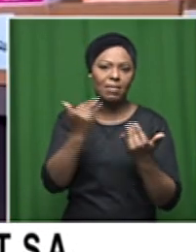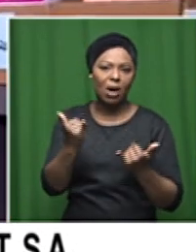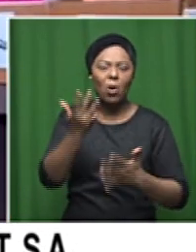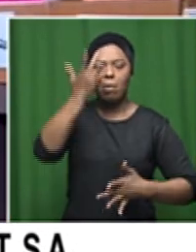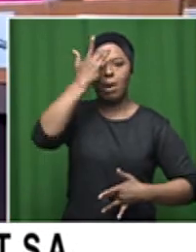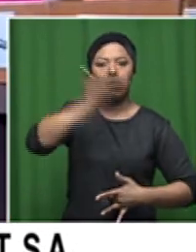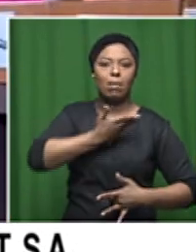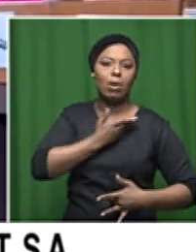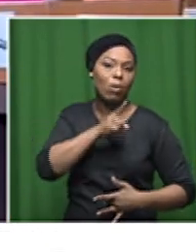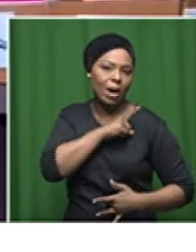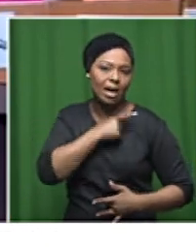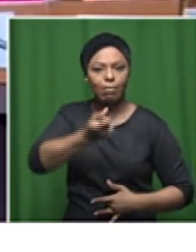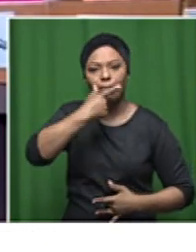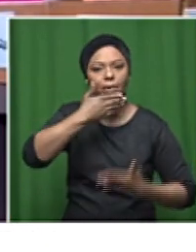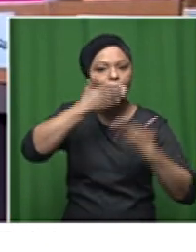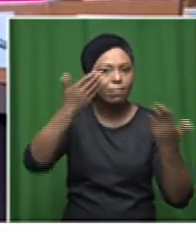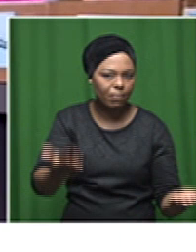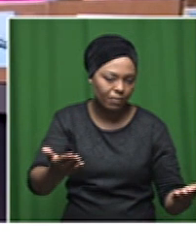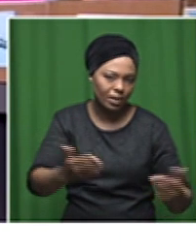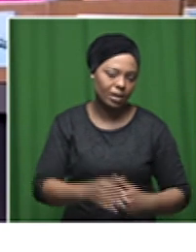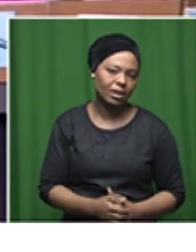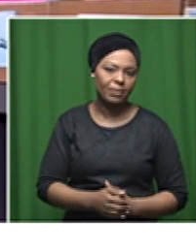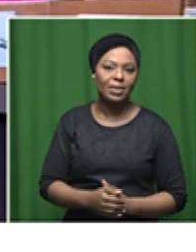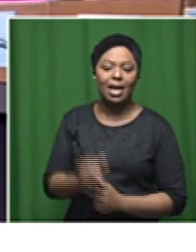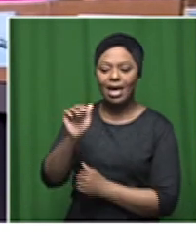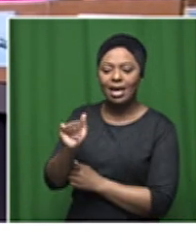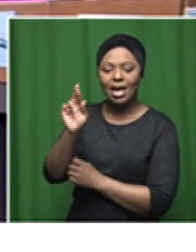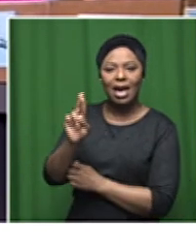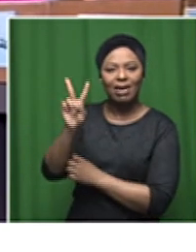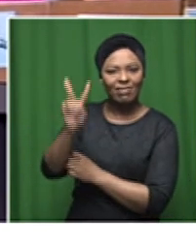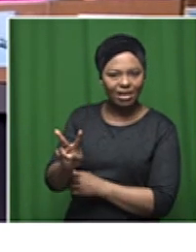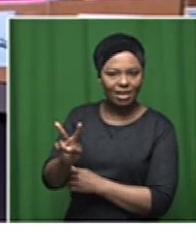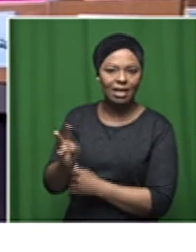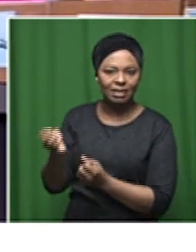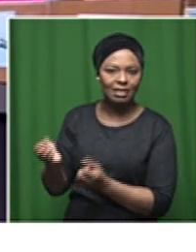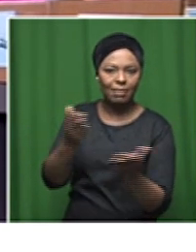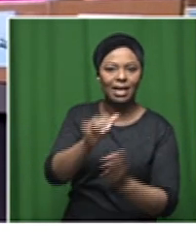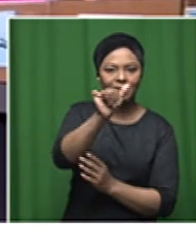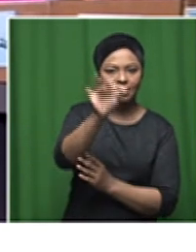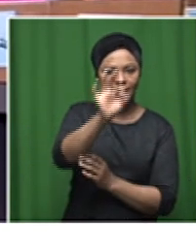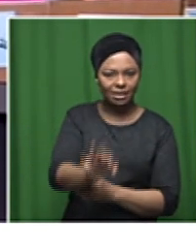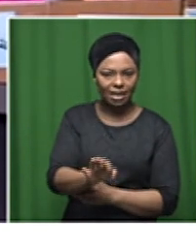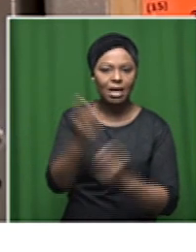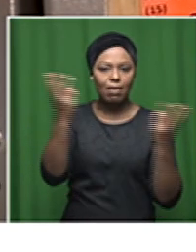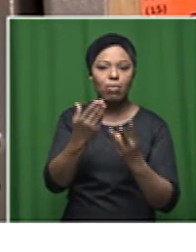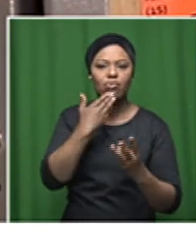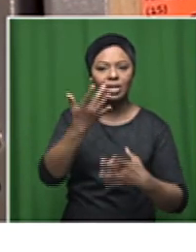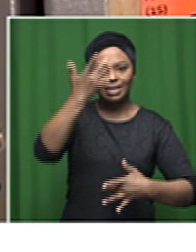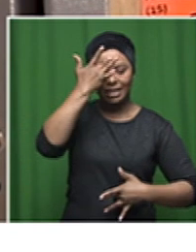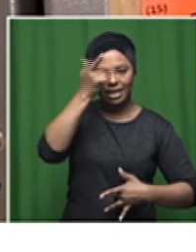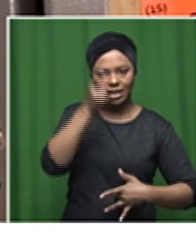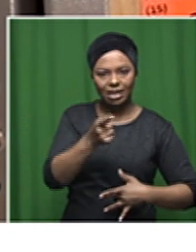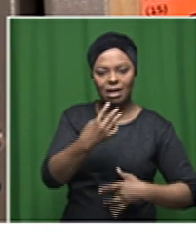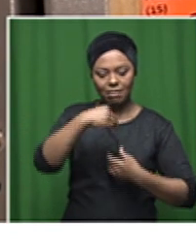is lagging behind in extending the supply of ARVs, with just 6% of people living with HIV interviewed